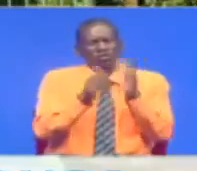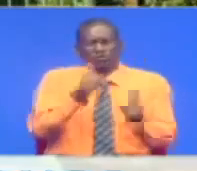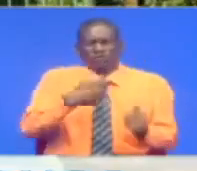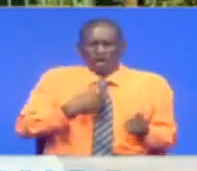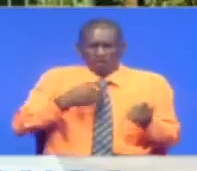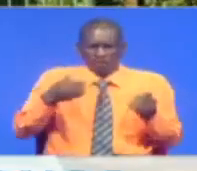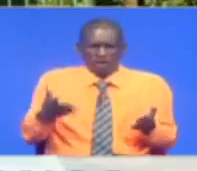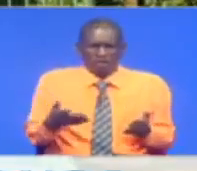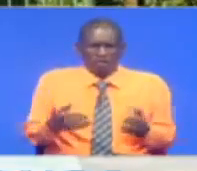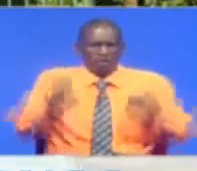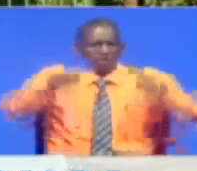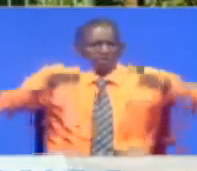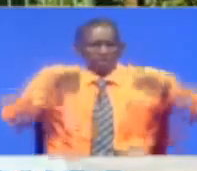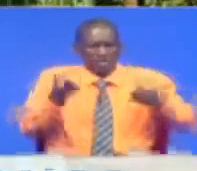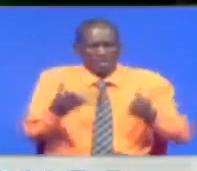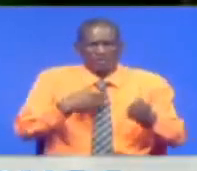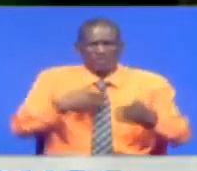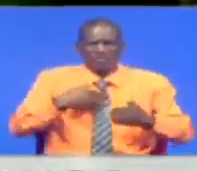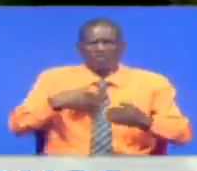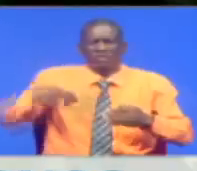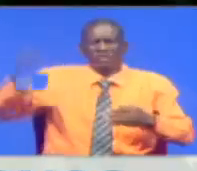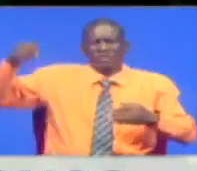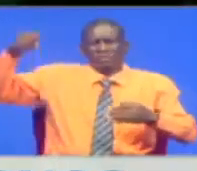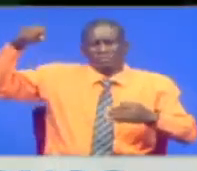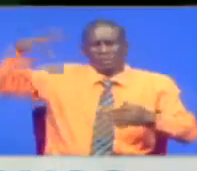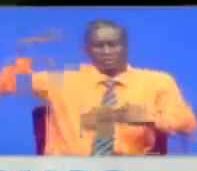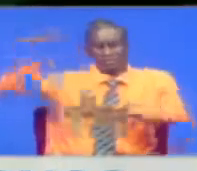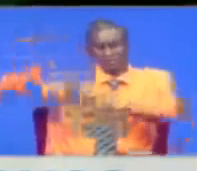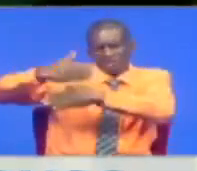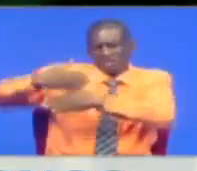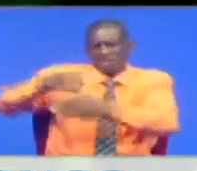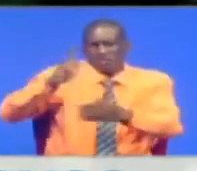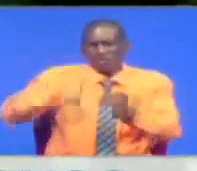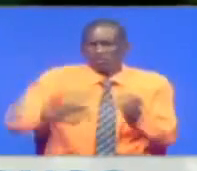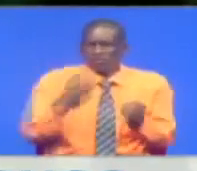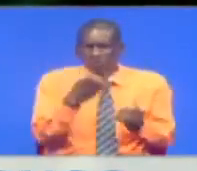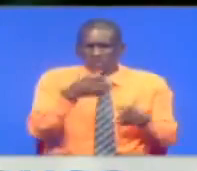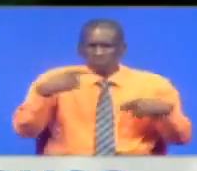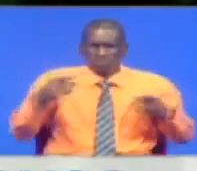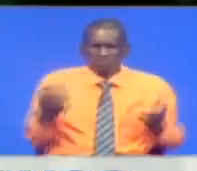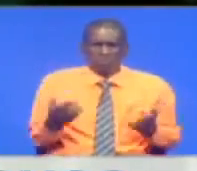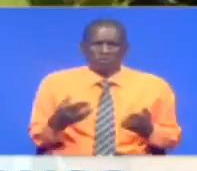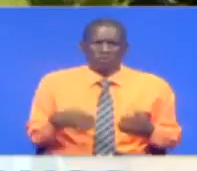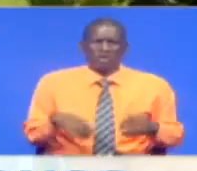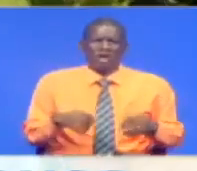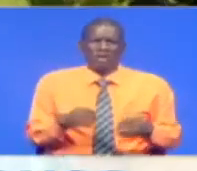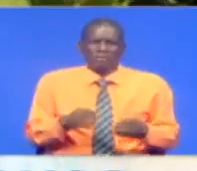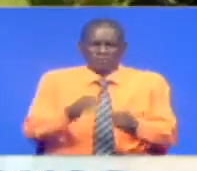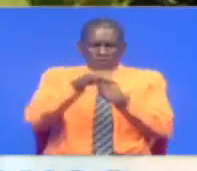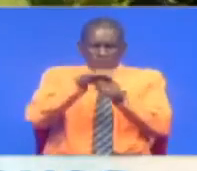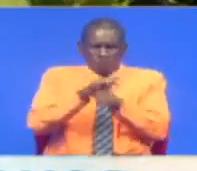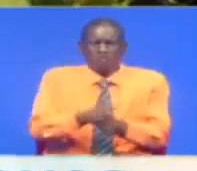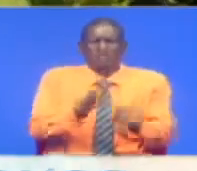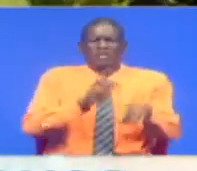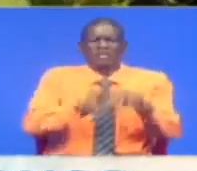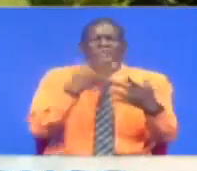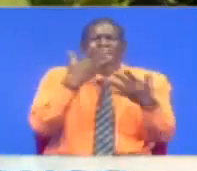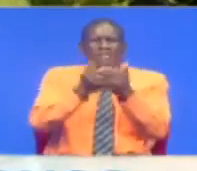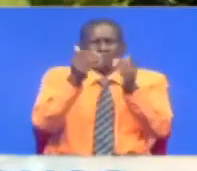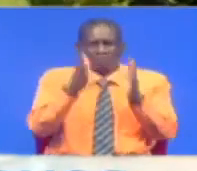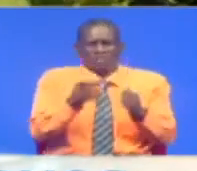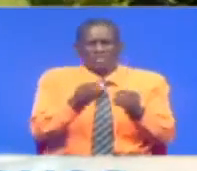now, look around, we have electric fences. What we saw is that these people are being tripped. When you arrest somebody, then that claim comes